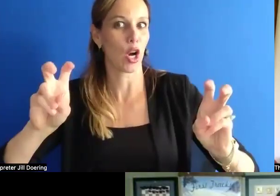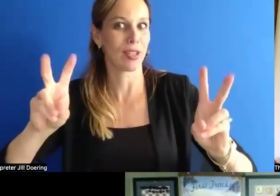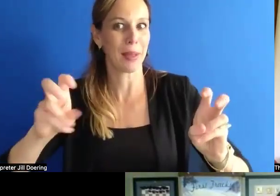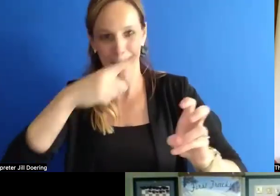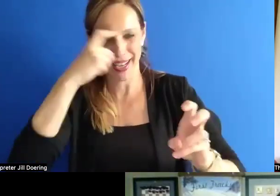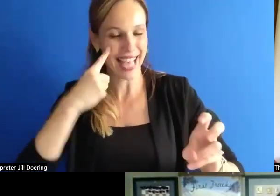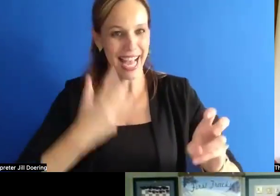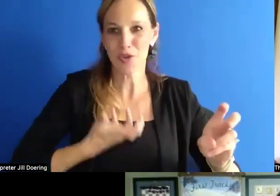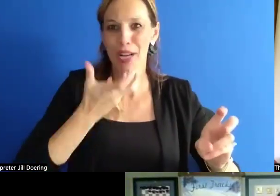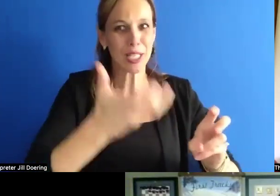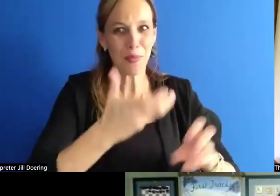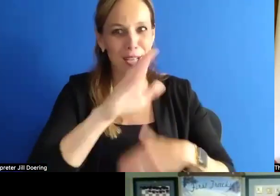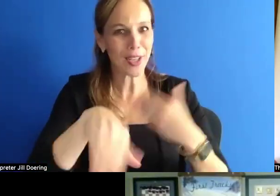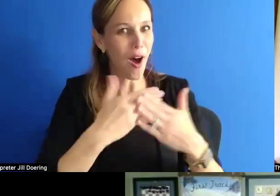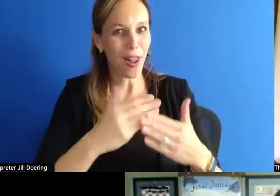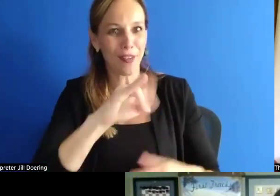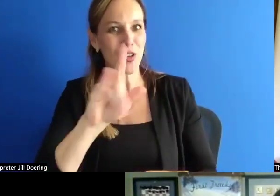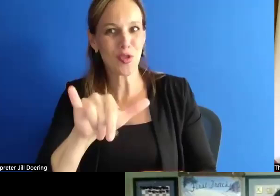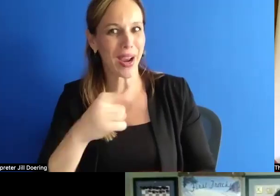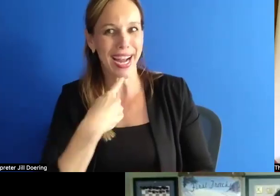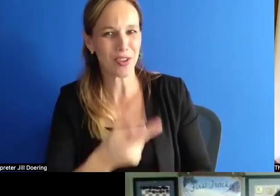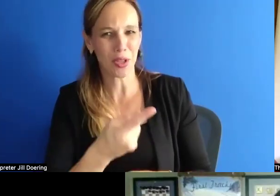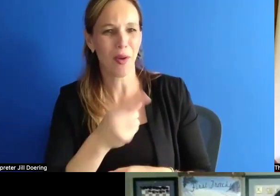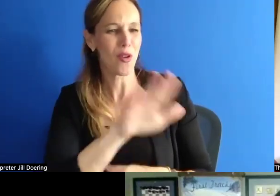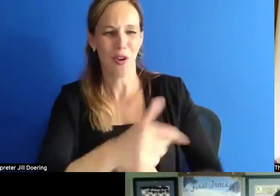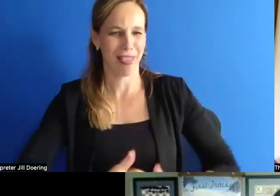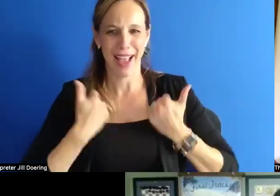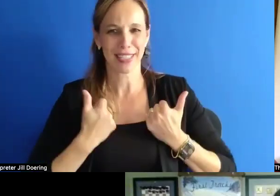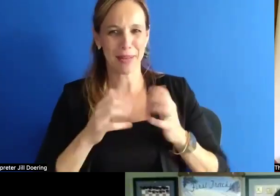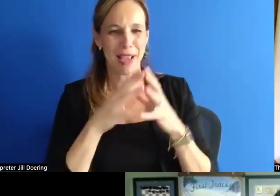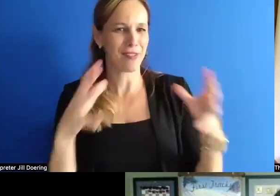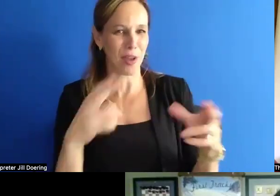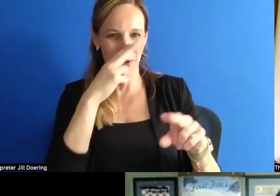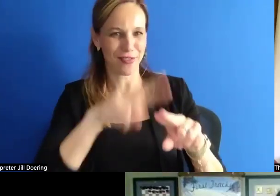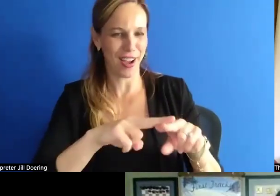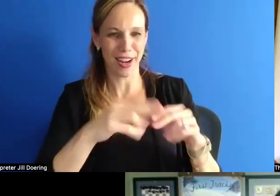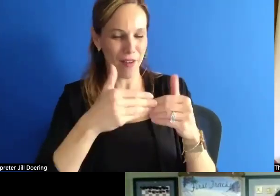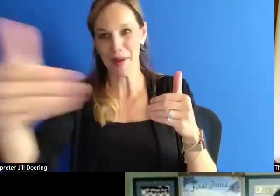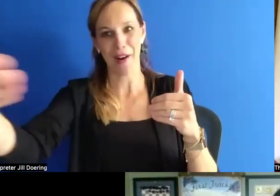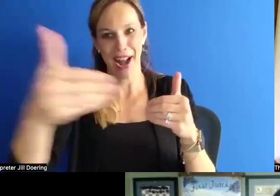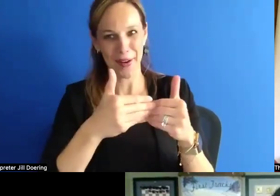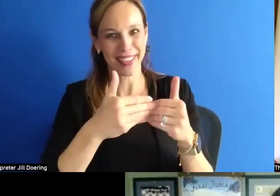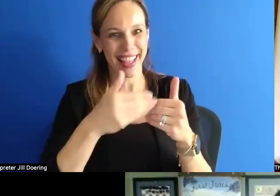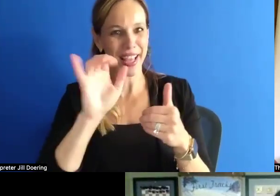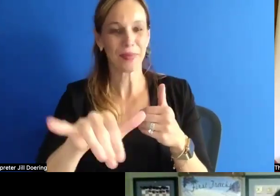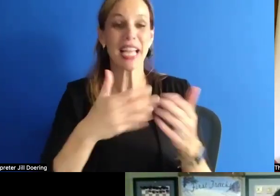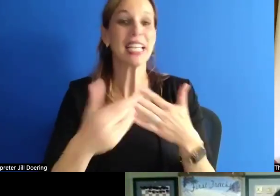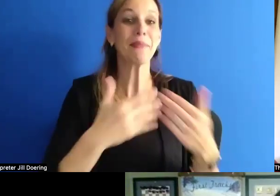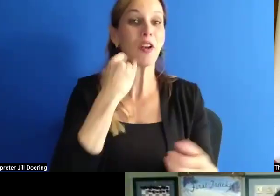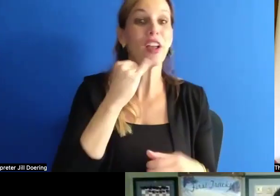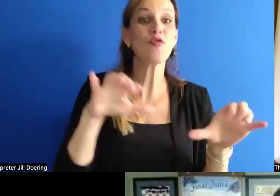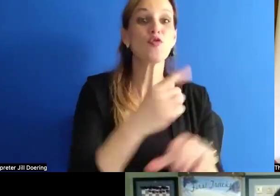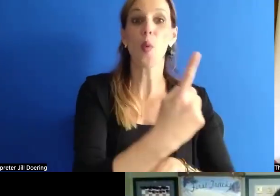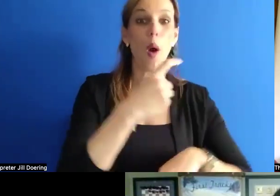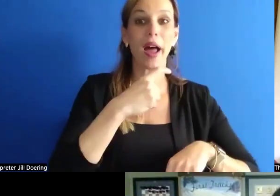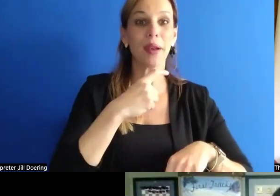fun that is his life is going to have included in it from here on out. No matter if you do one Hallmark movie